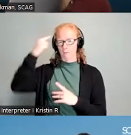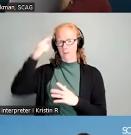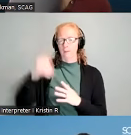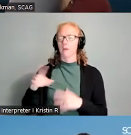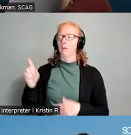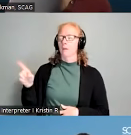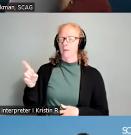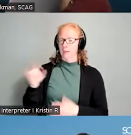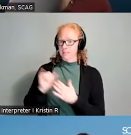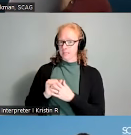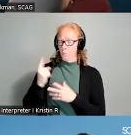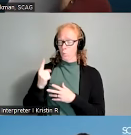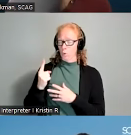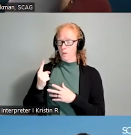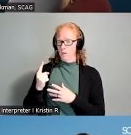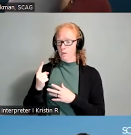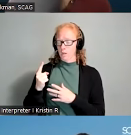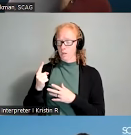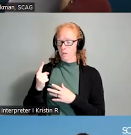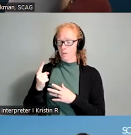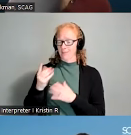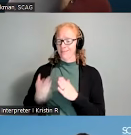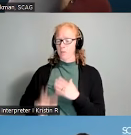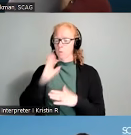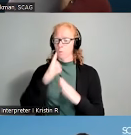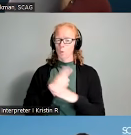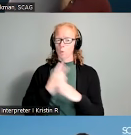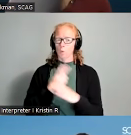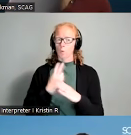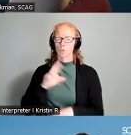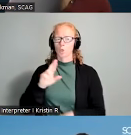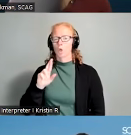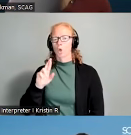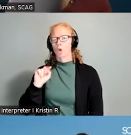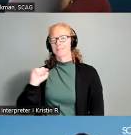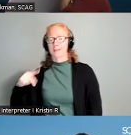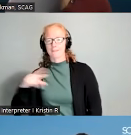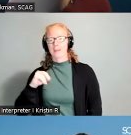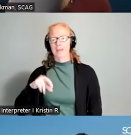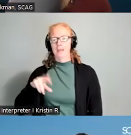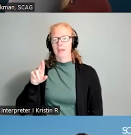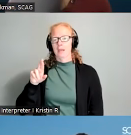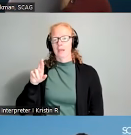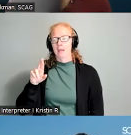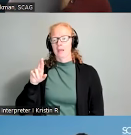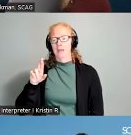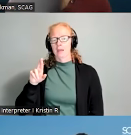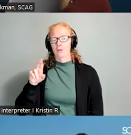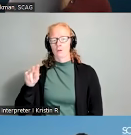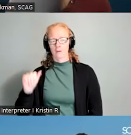use when you're determining RTIP and RENA? That's one question. And